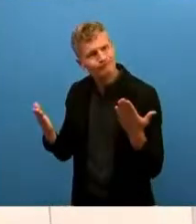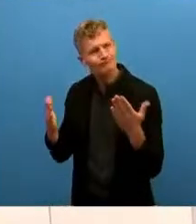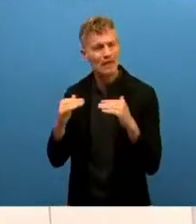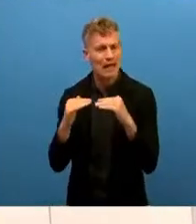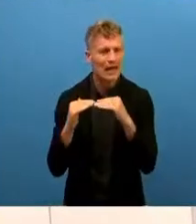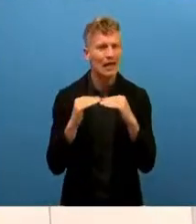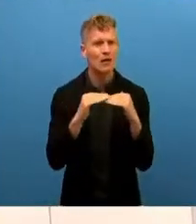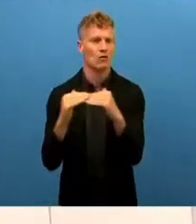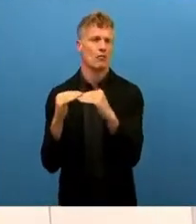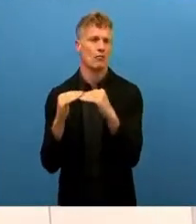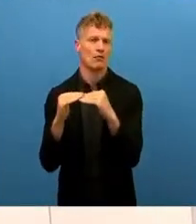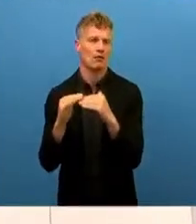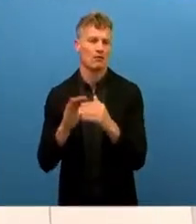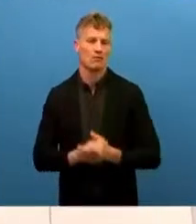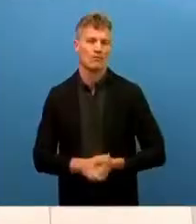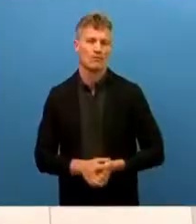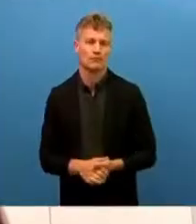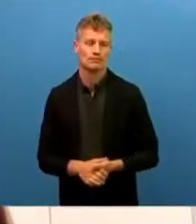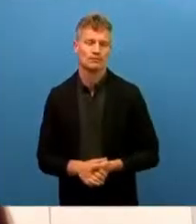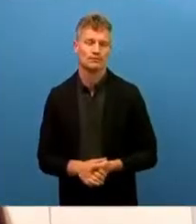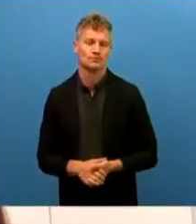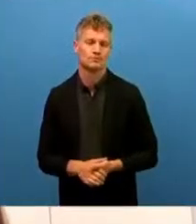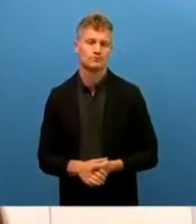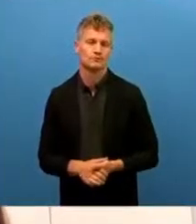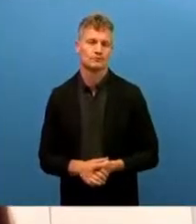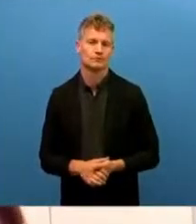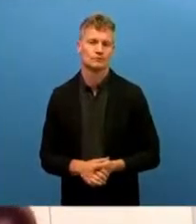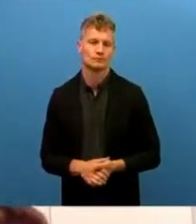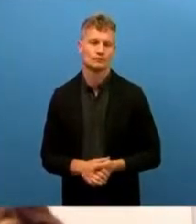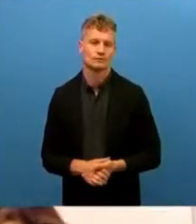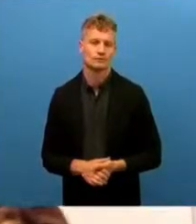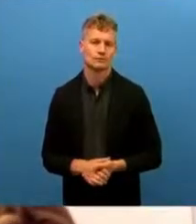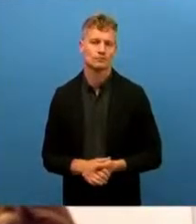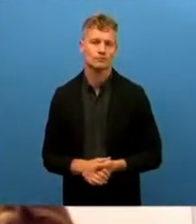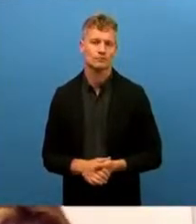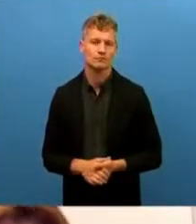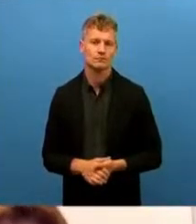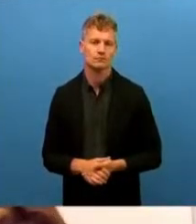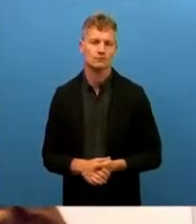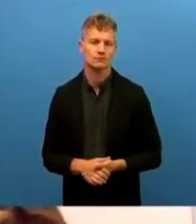Proactive stakeholders in global governance,